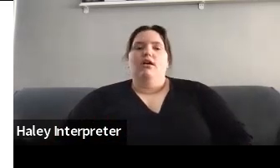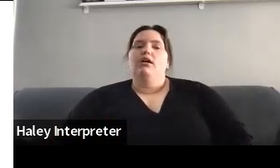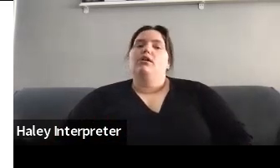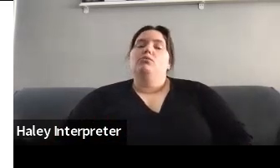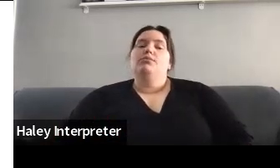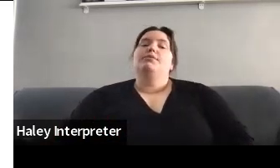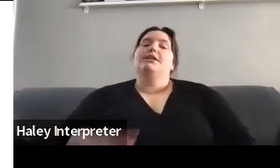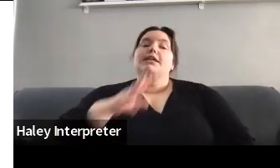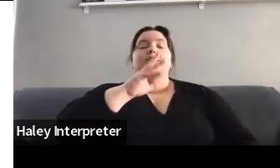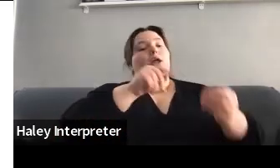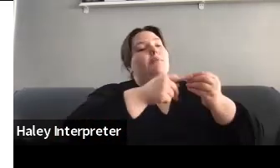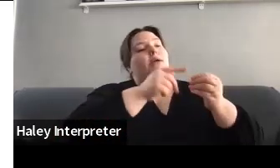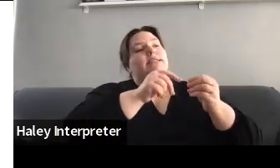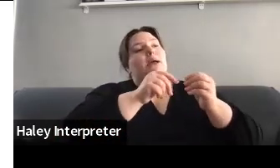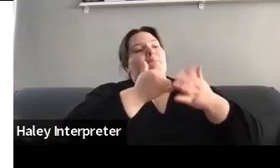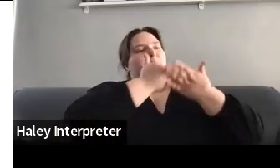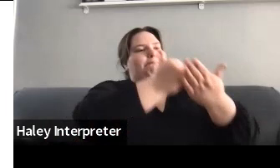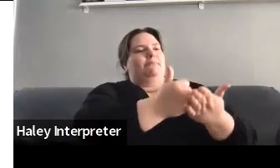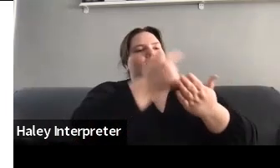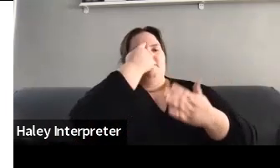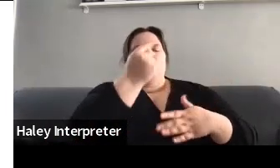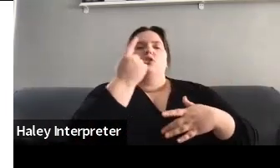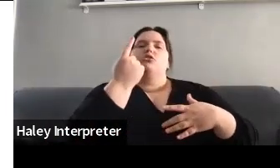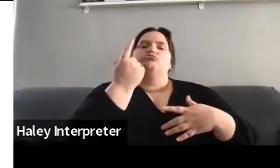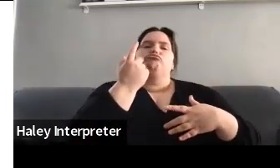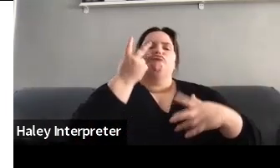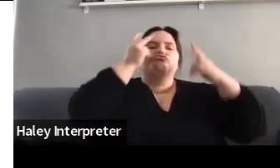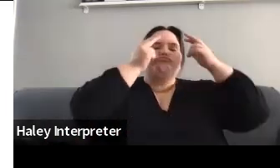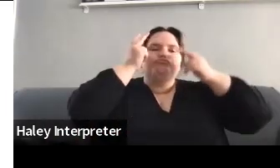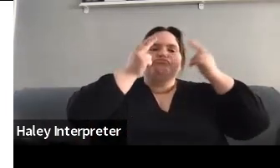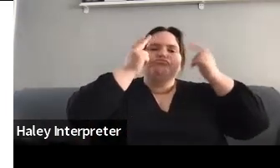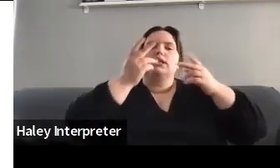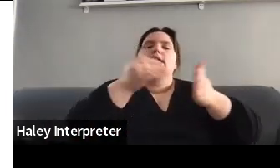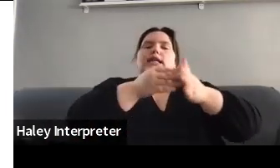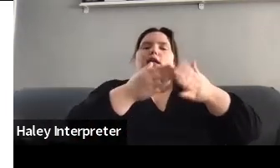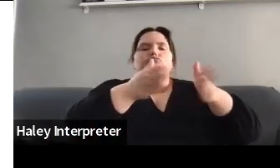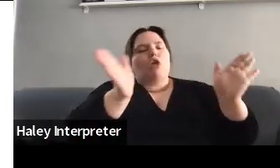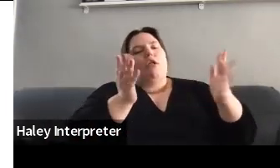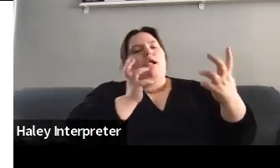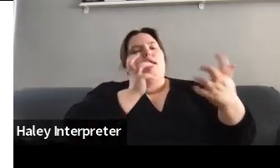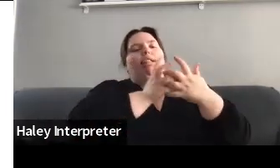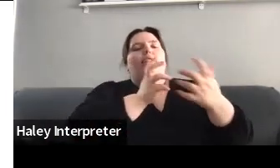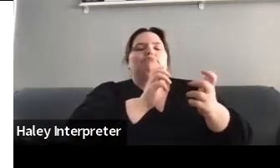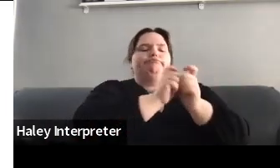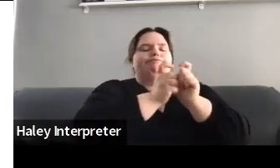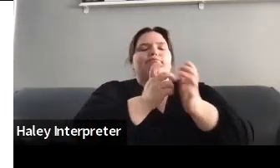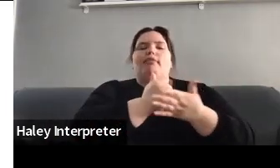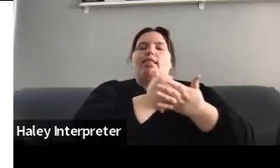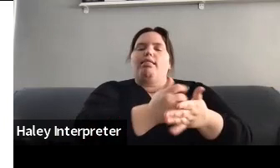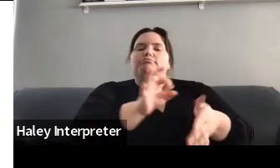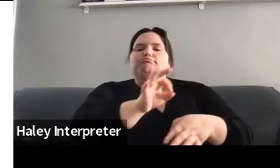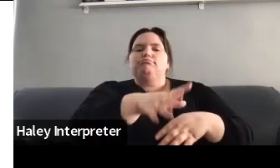grooming. Again, just one of those general adaptation tips. You may want to consider grooming